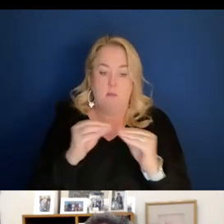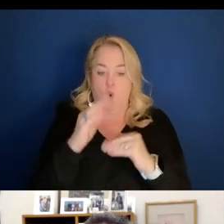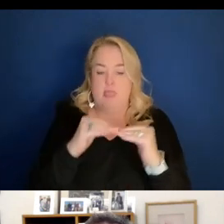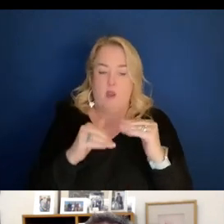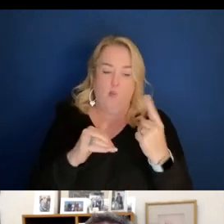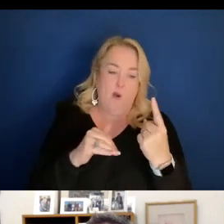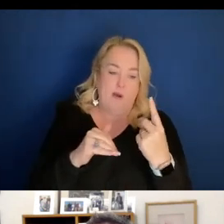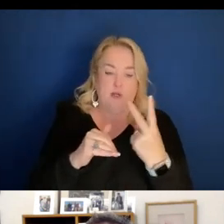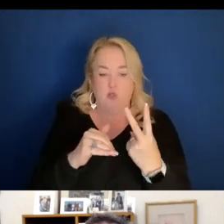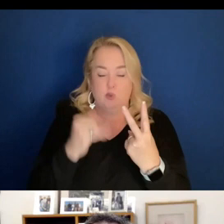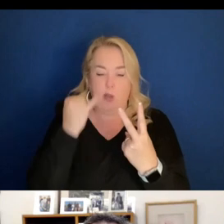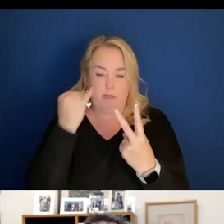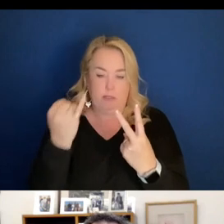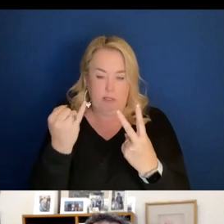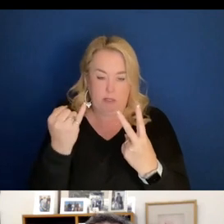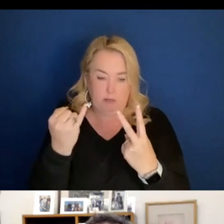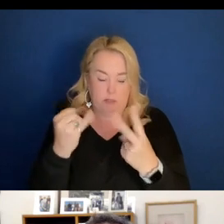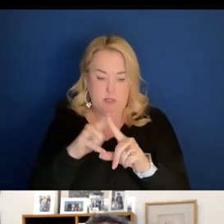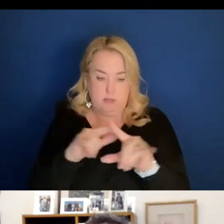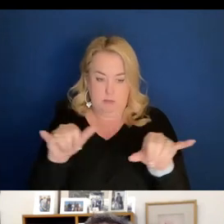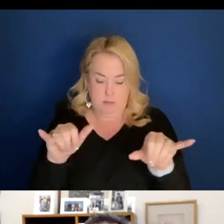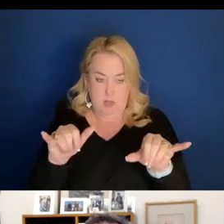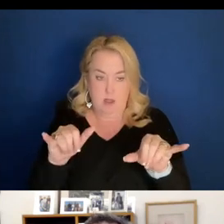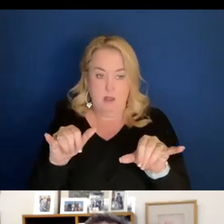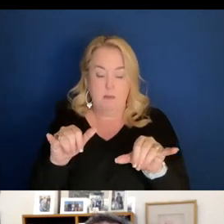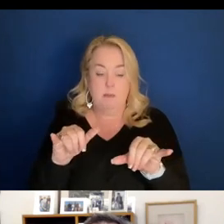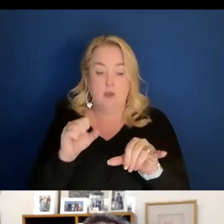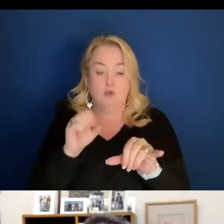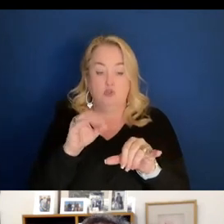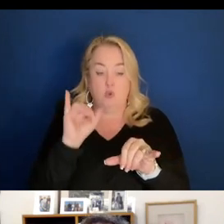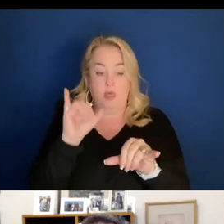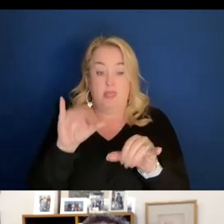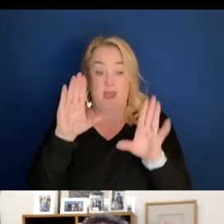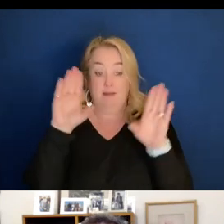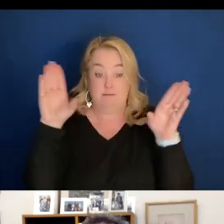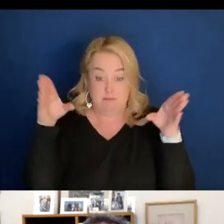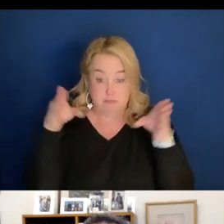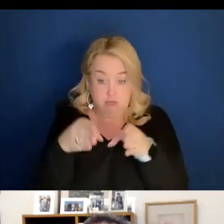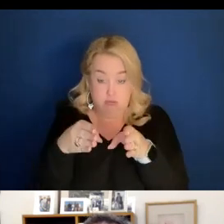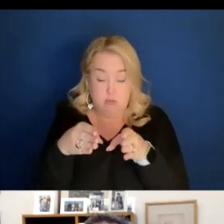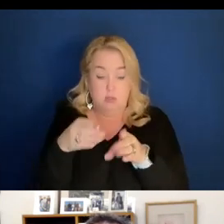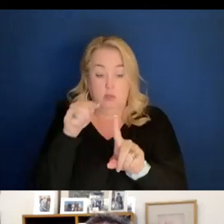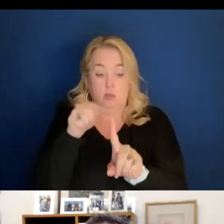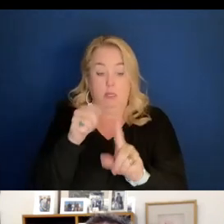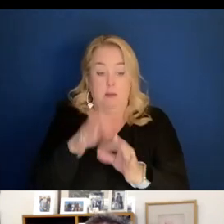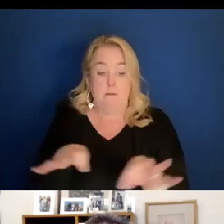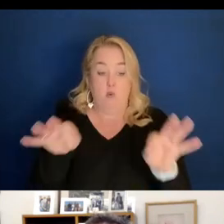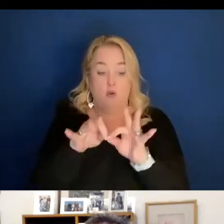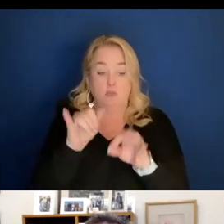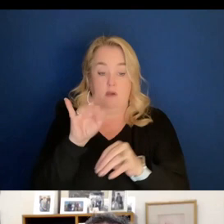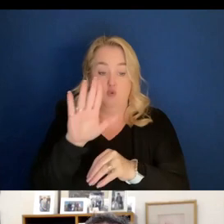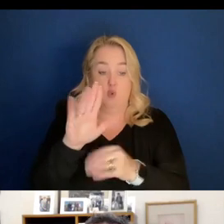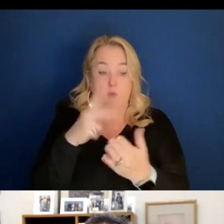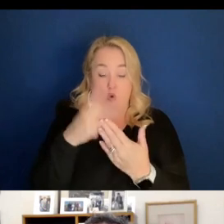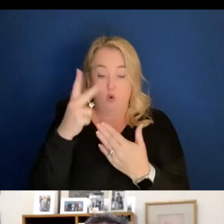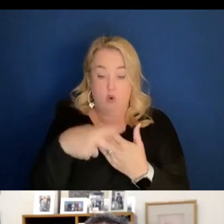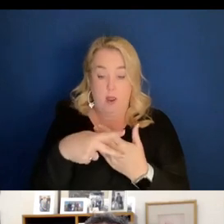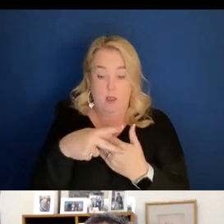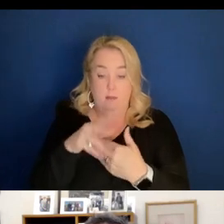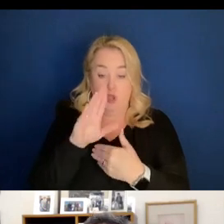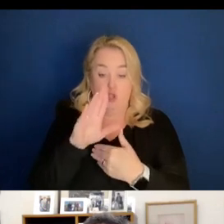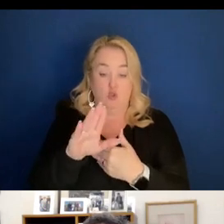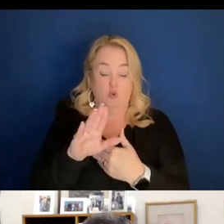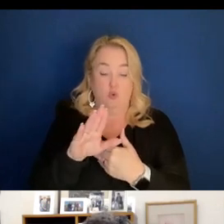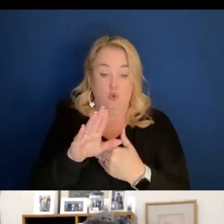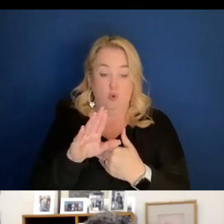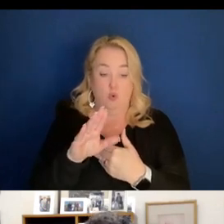two ideas at a time. And indeed, distilling down the complexity and the importance of your program and your offering